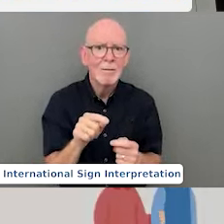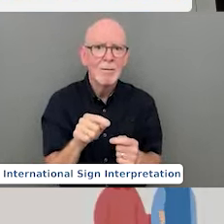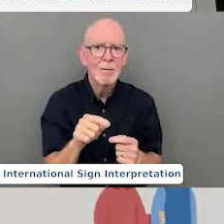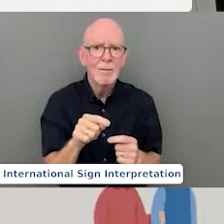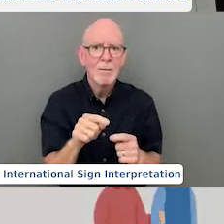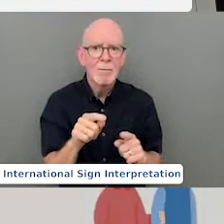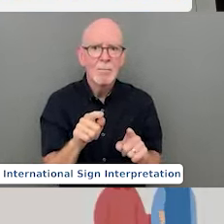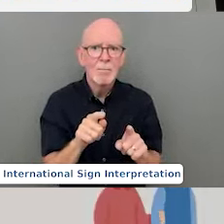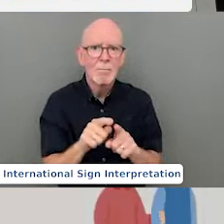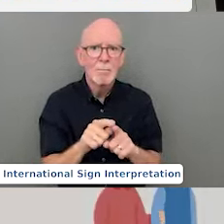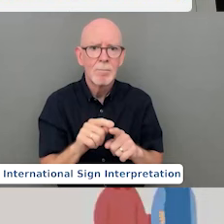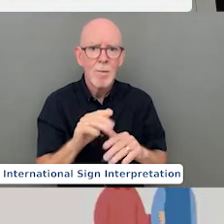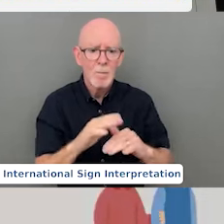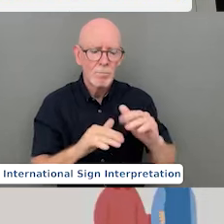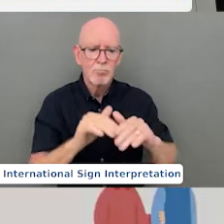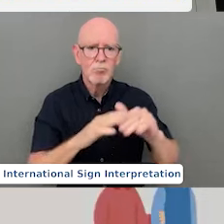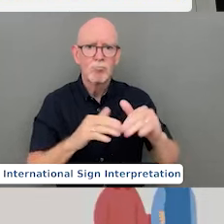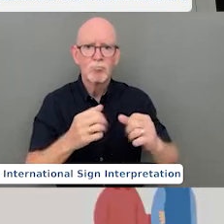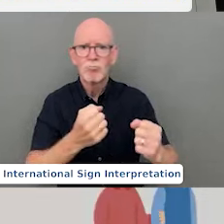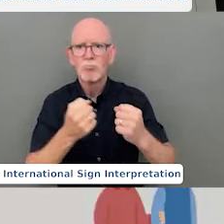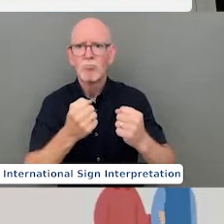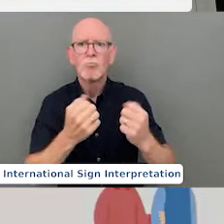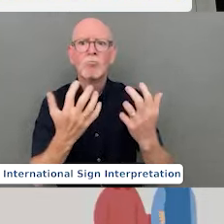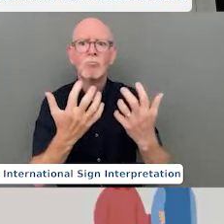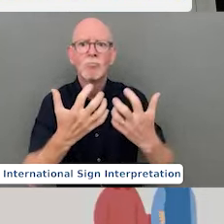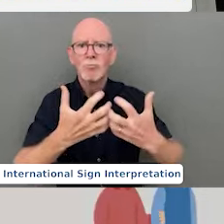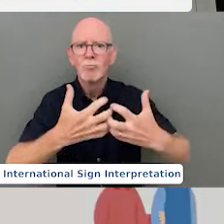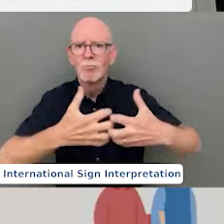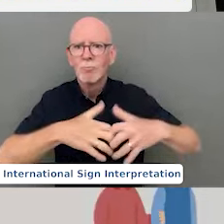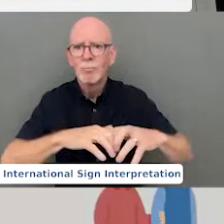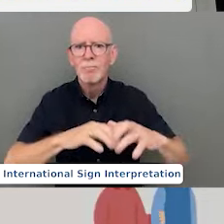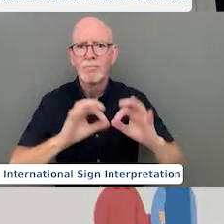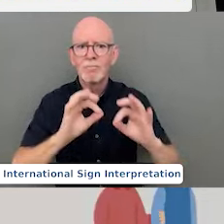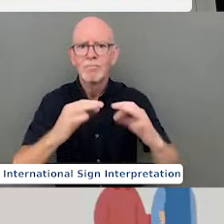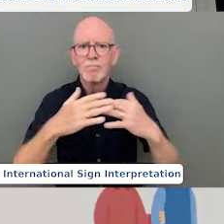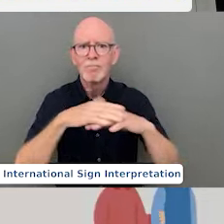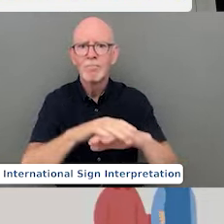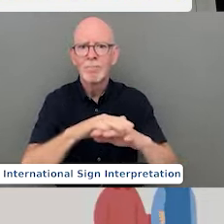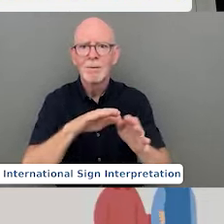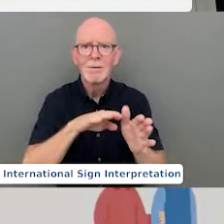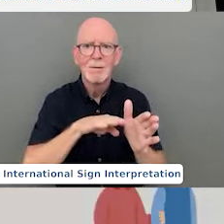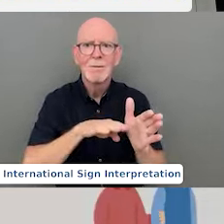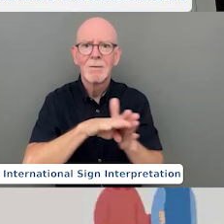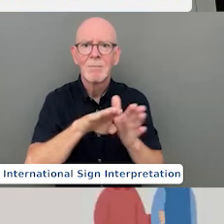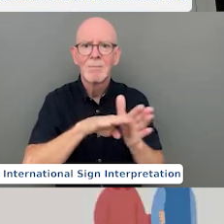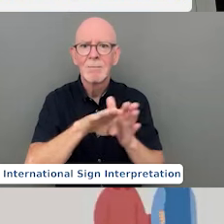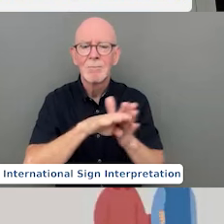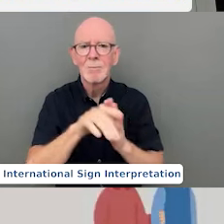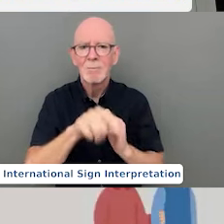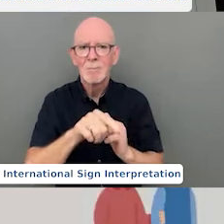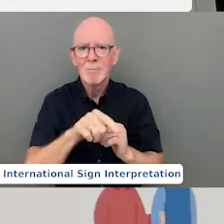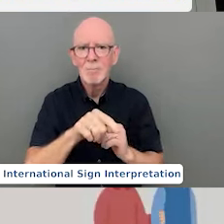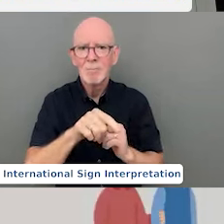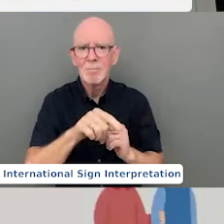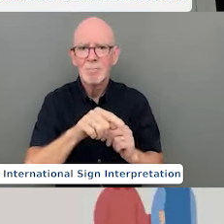And with to use the innovations as I mentioned. And second